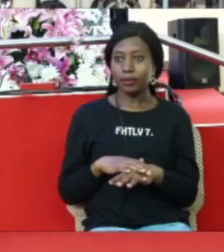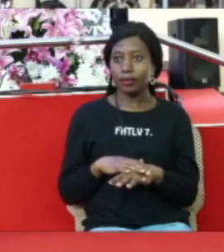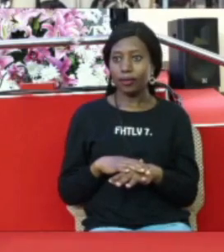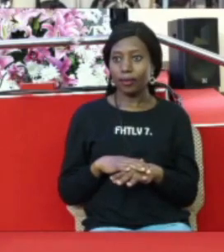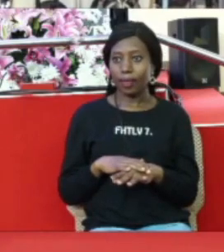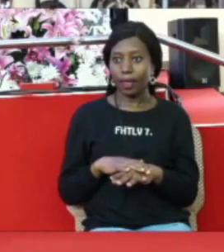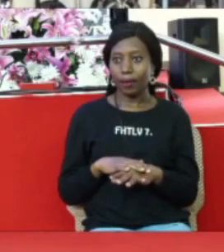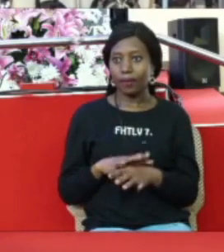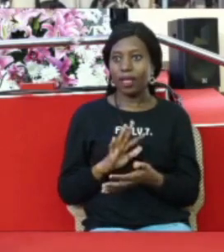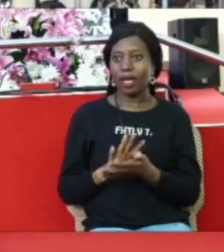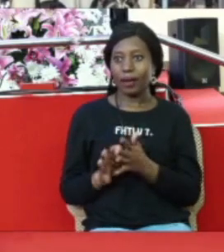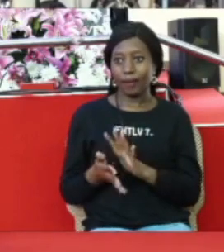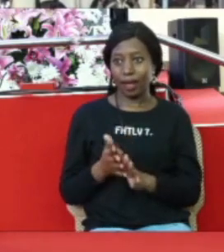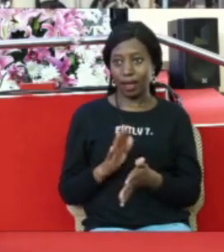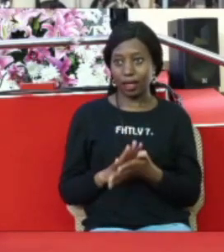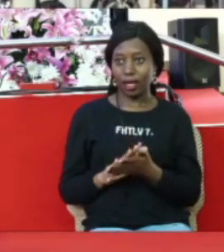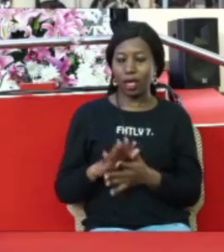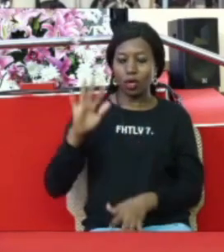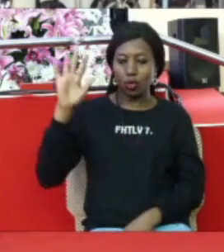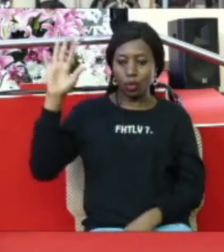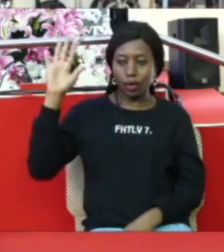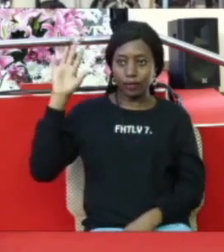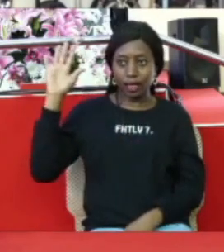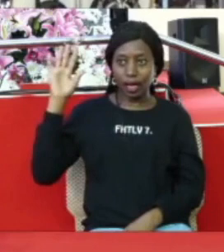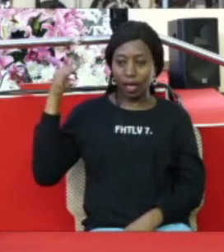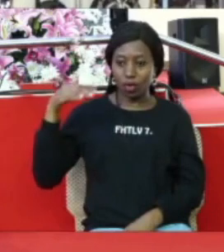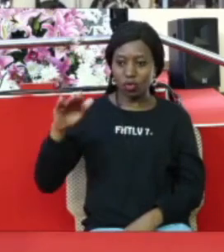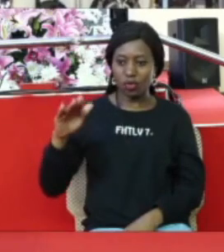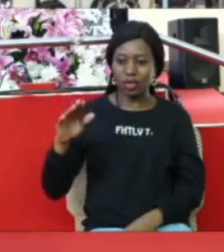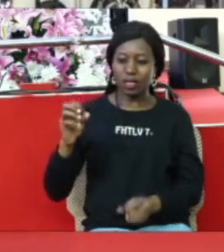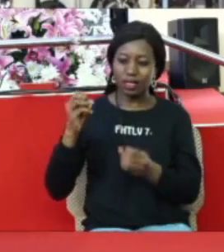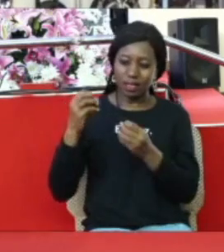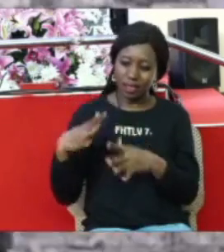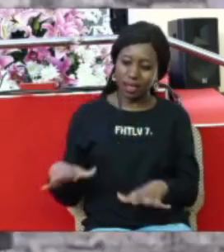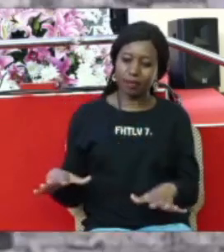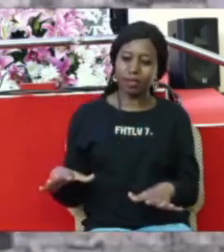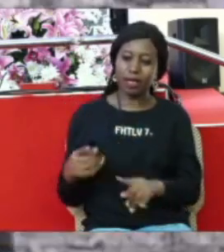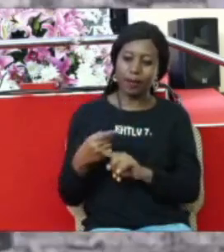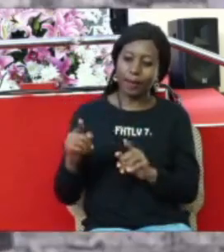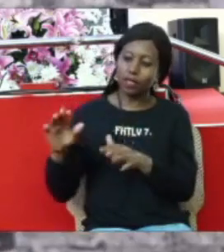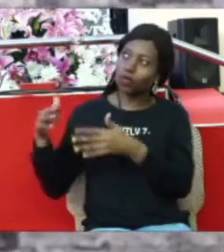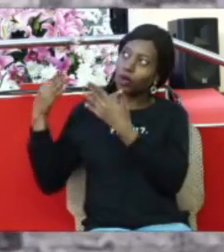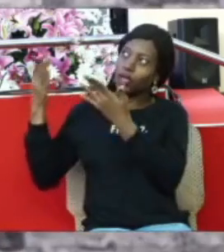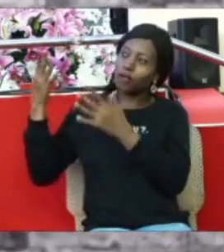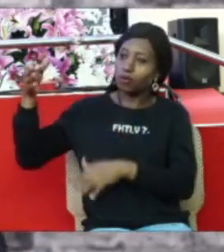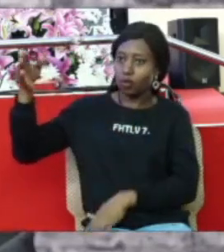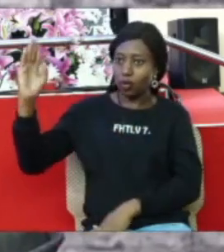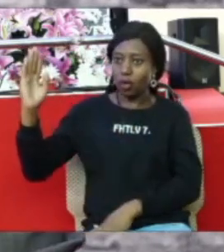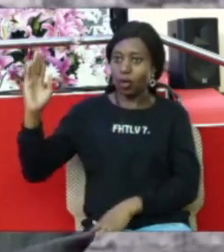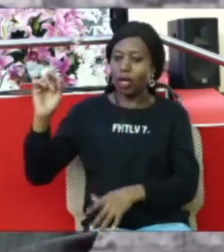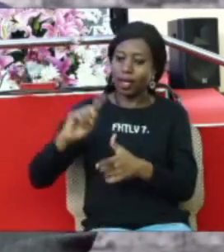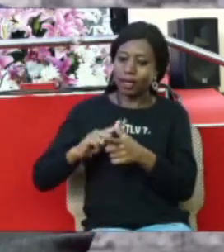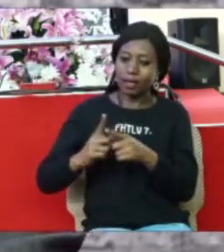ni wache bwana. Nainua mkono wangu. Ni mtupu. Na upatia Mungu, ili ukirudi, urudi